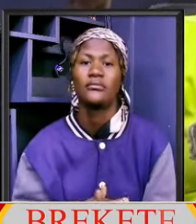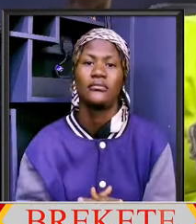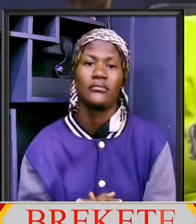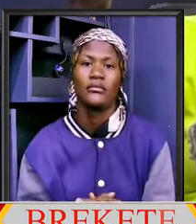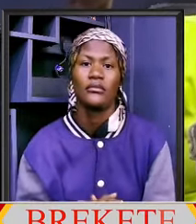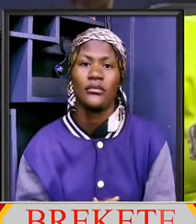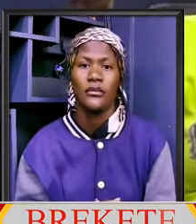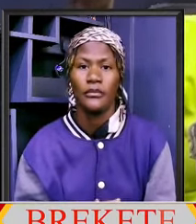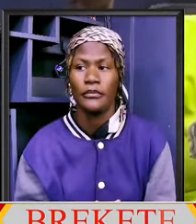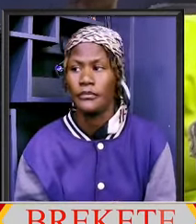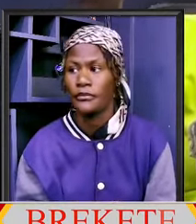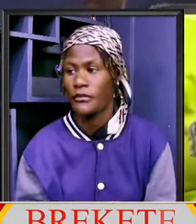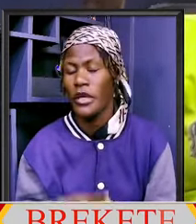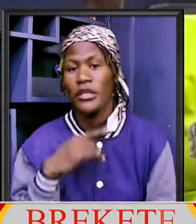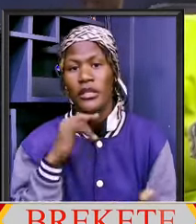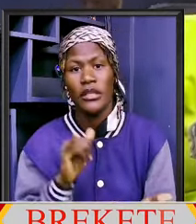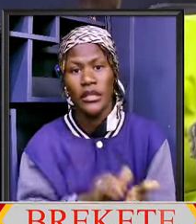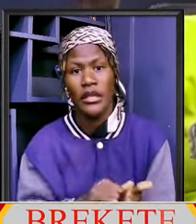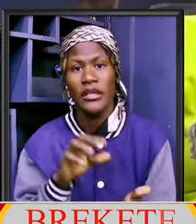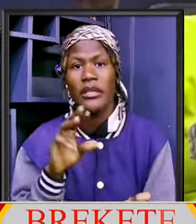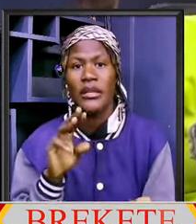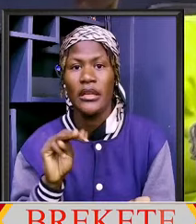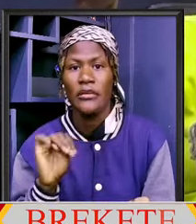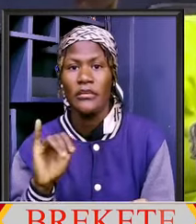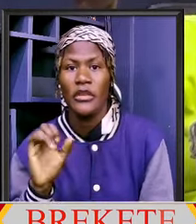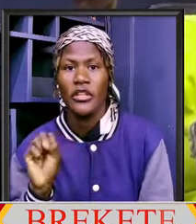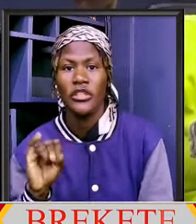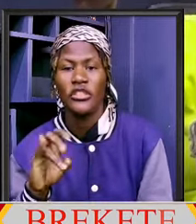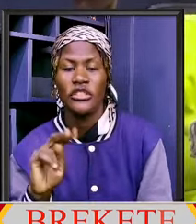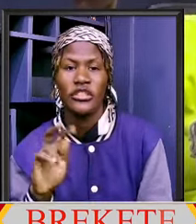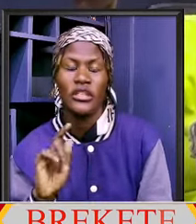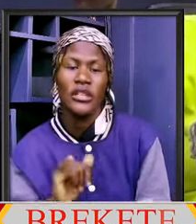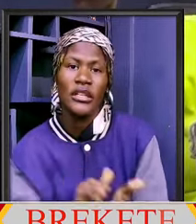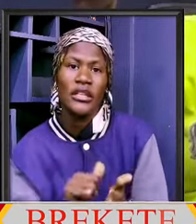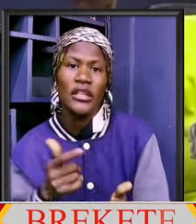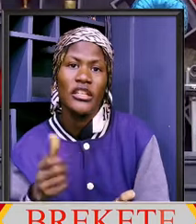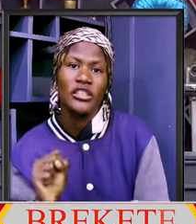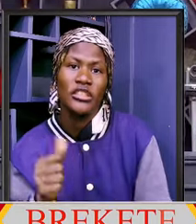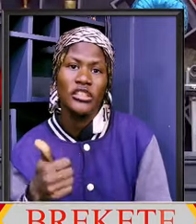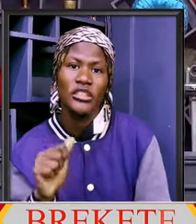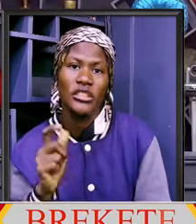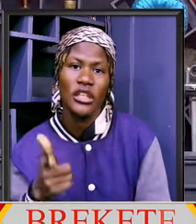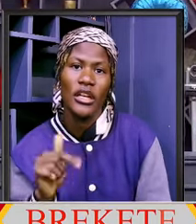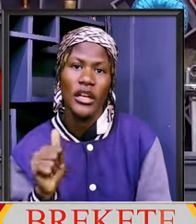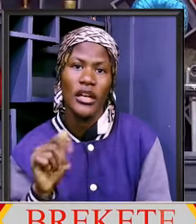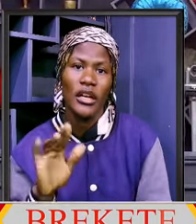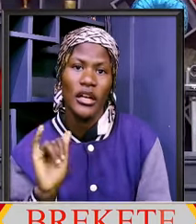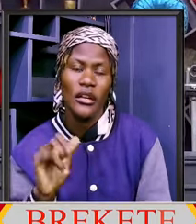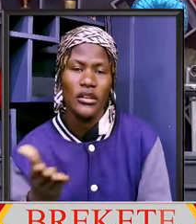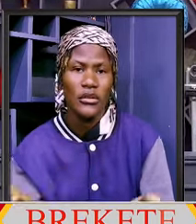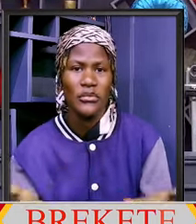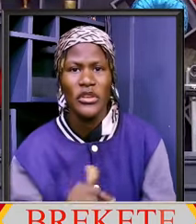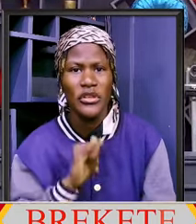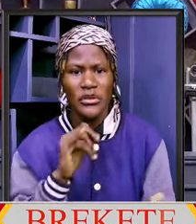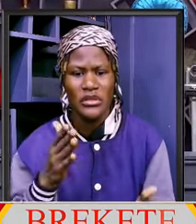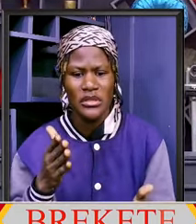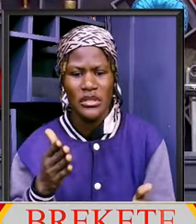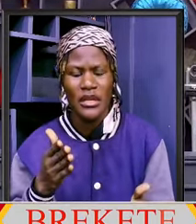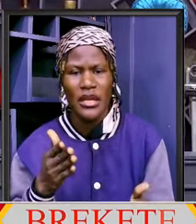I say machines where Shagari bring. As at that time, it was the best in the whole of Africa.